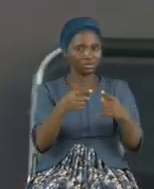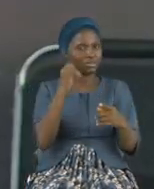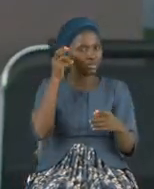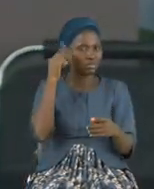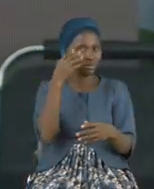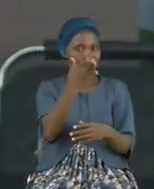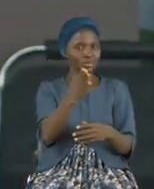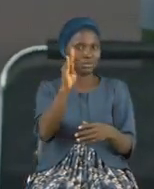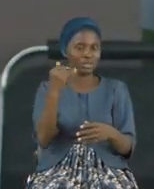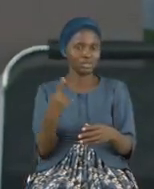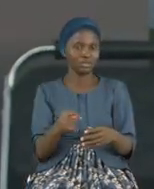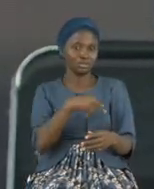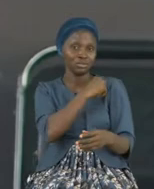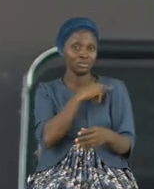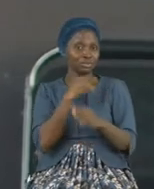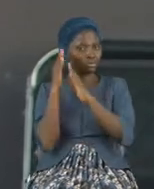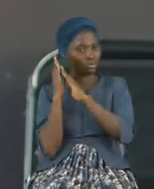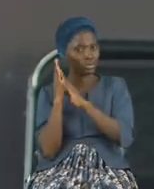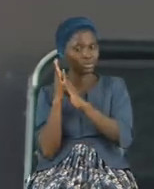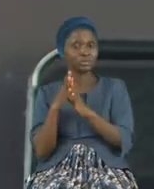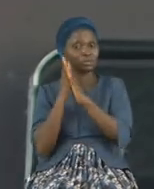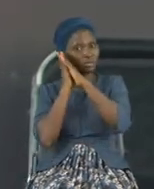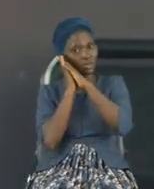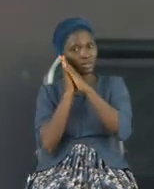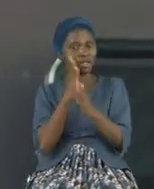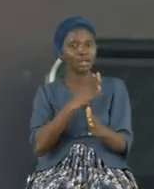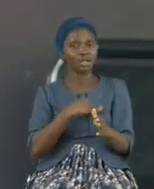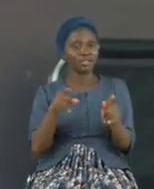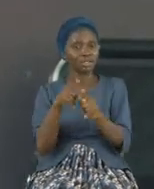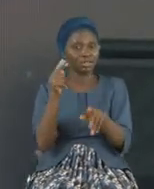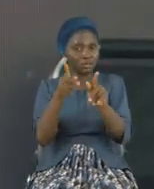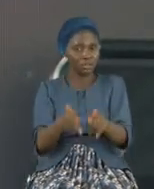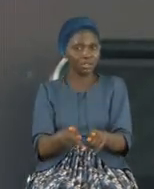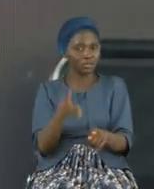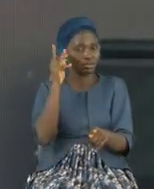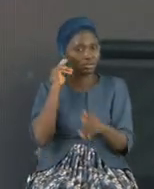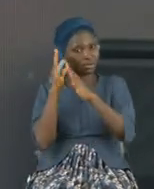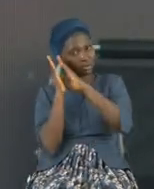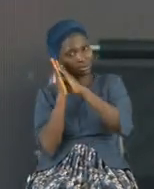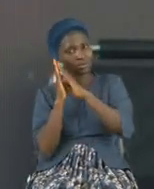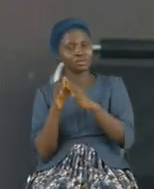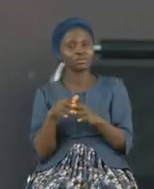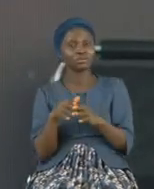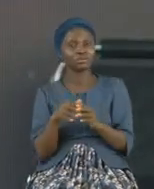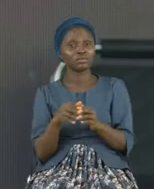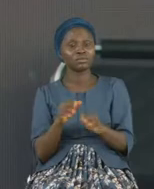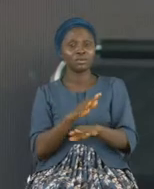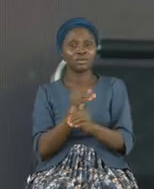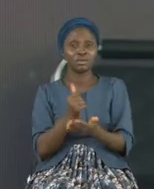bed. And as the person was lying down on the bed, helpless,